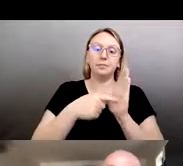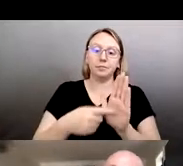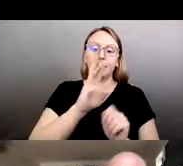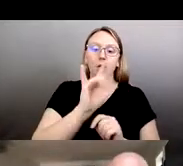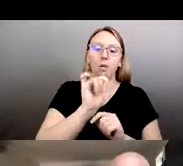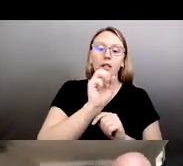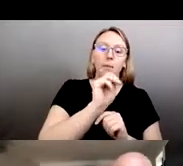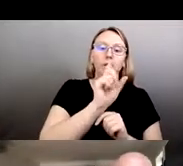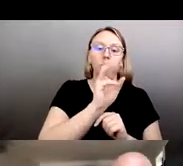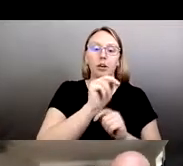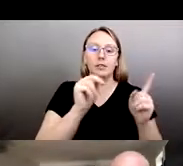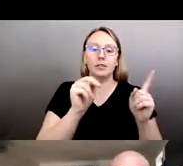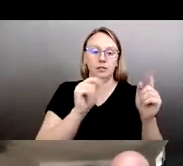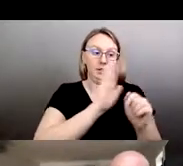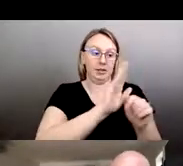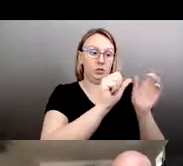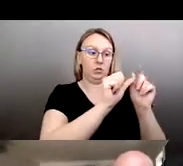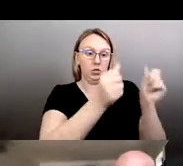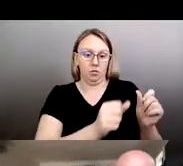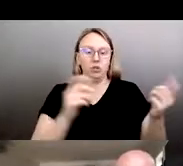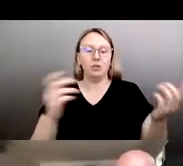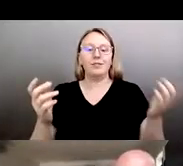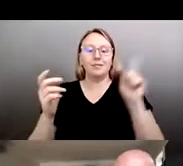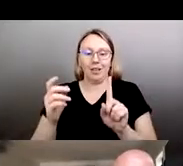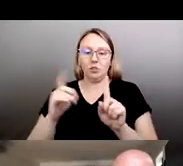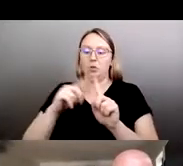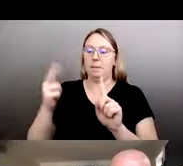a painting that he made as a graduate student.